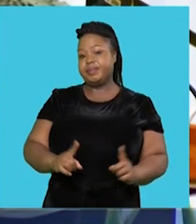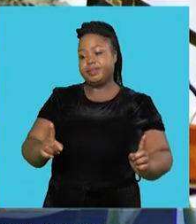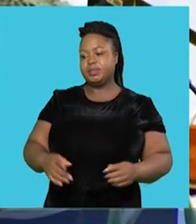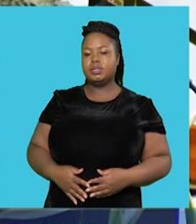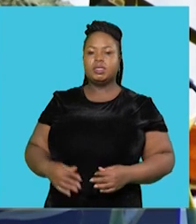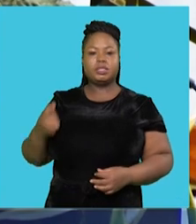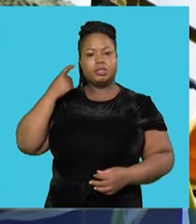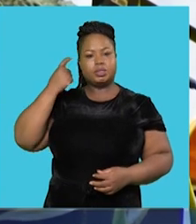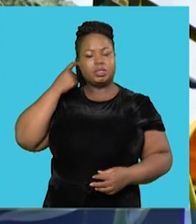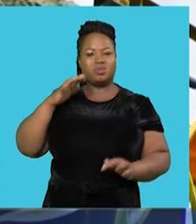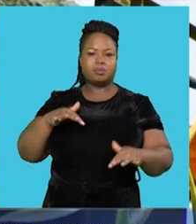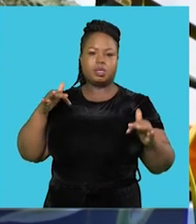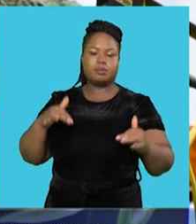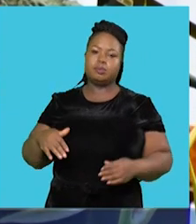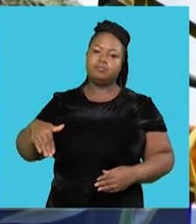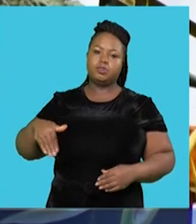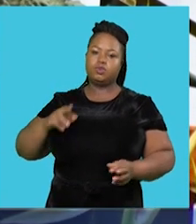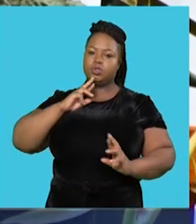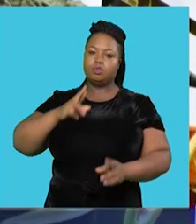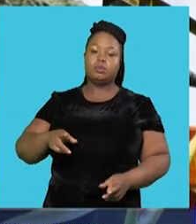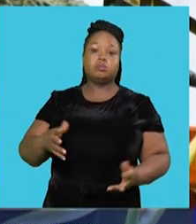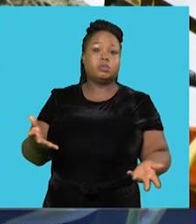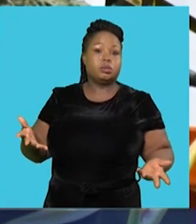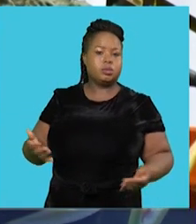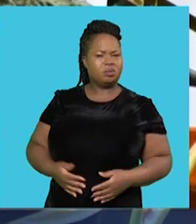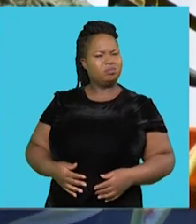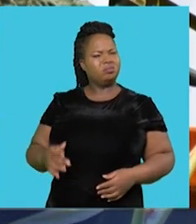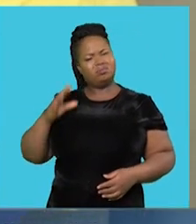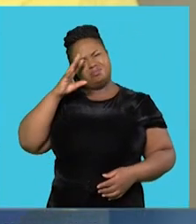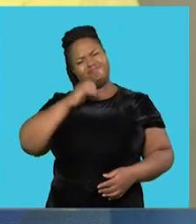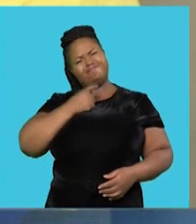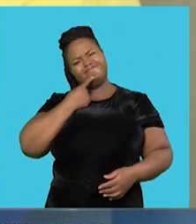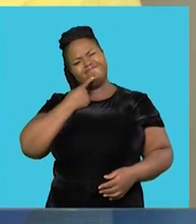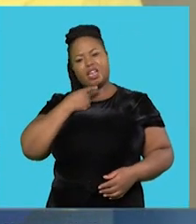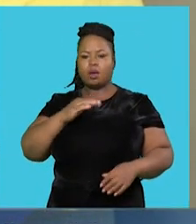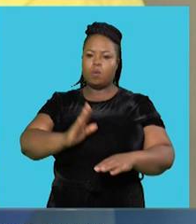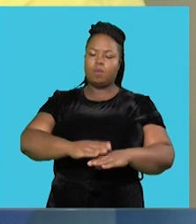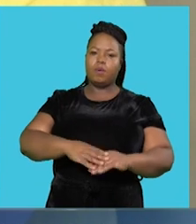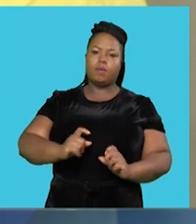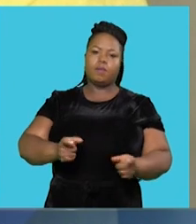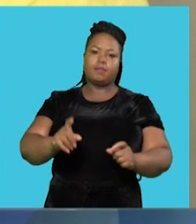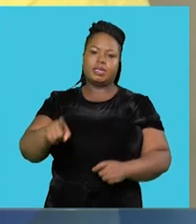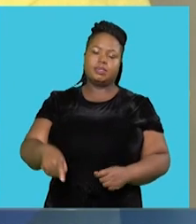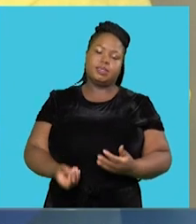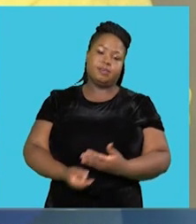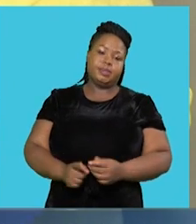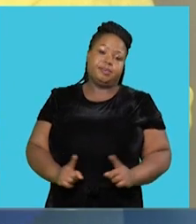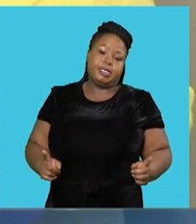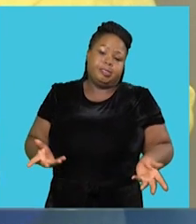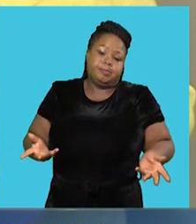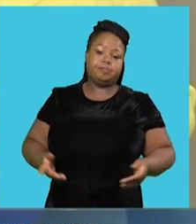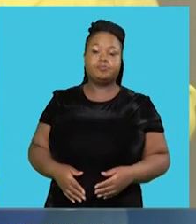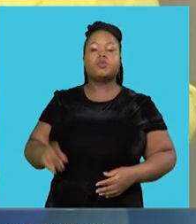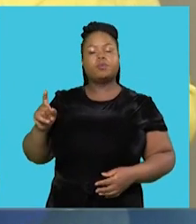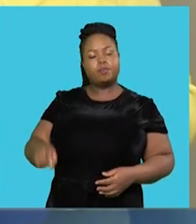the Secretary of Parliament is yet to respond, which only raises even more suspicions that must be urgently put to bed. But ultimately, what we